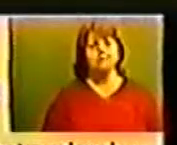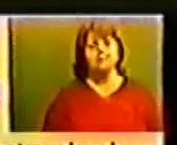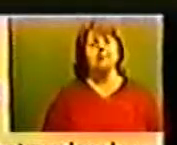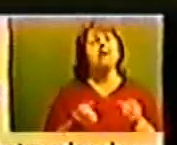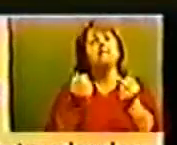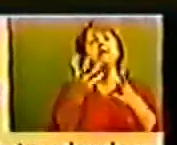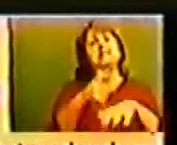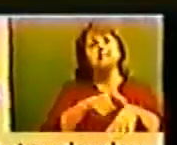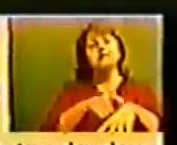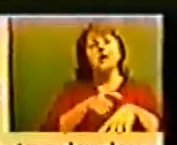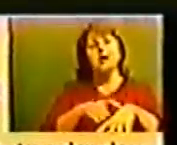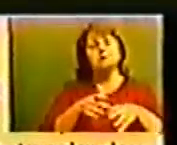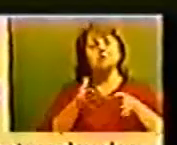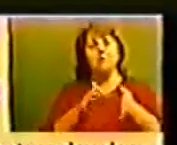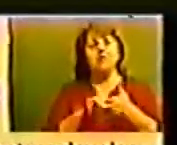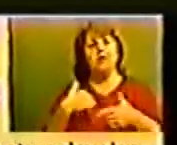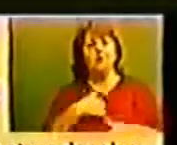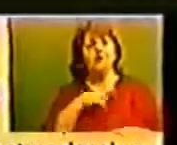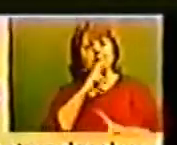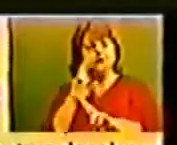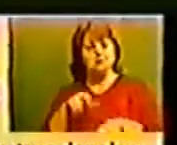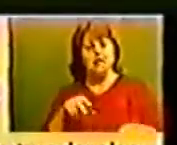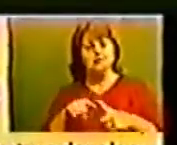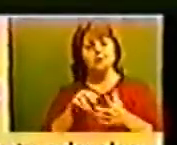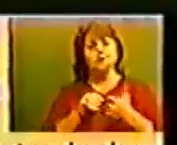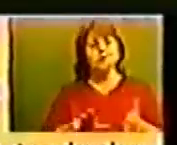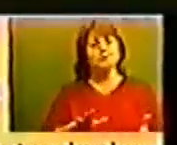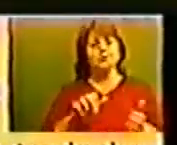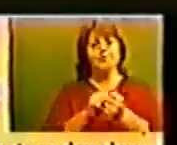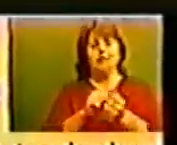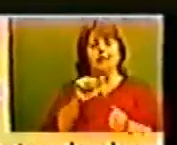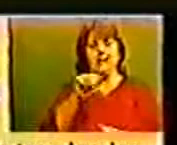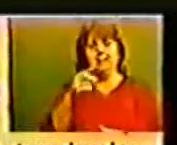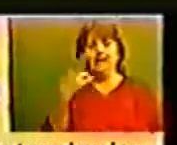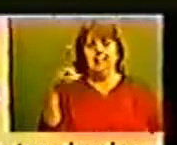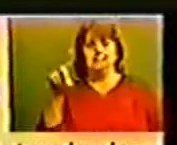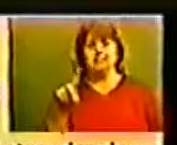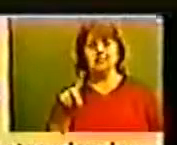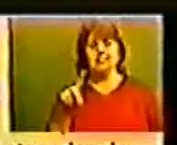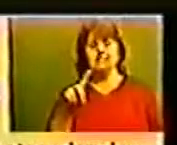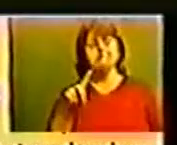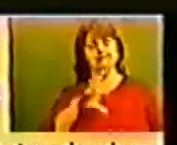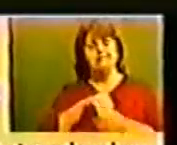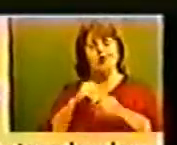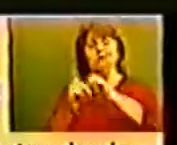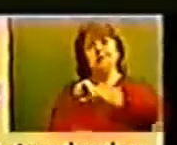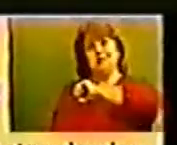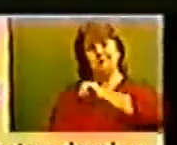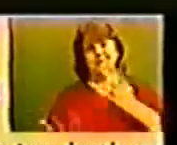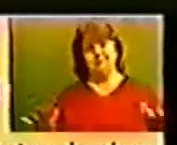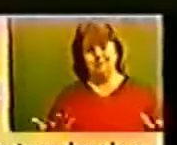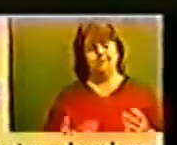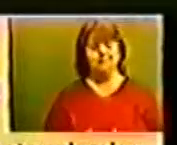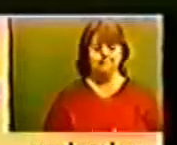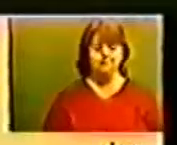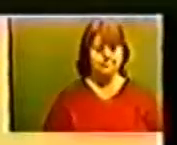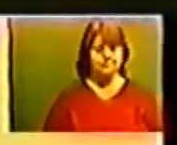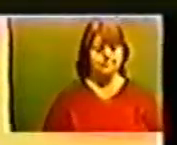A lot of times, the way we respond to students with ADHD includes punishment.